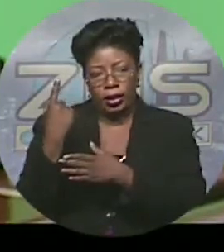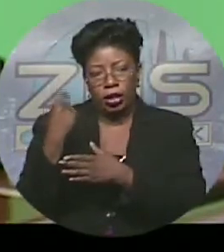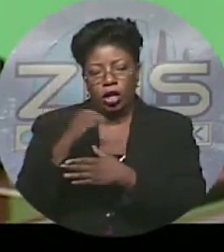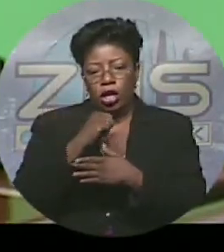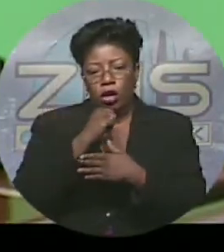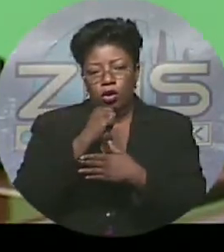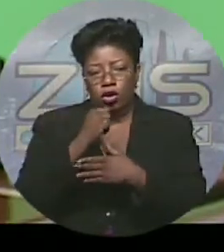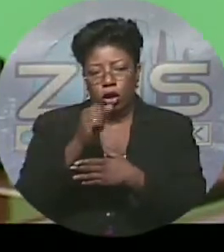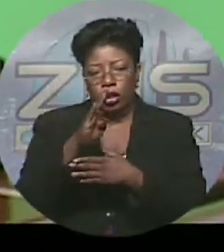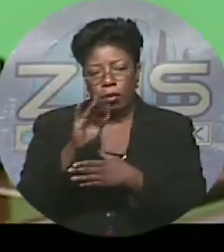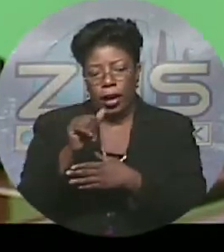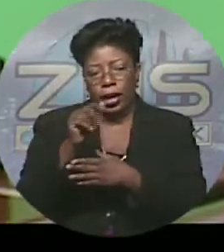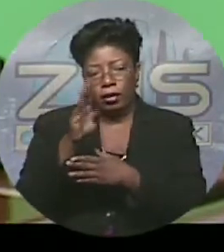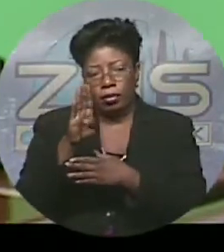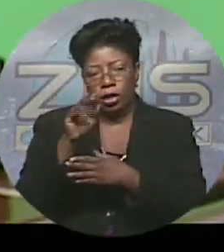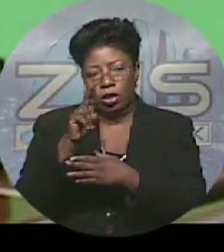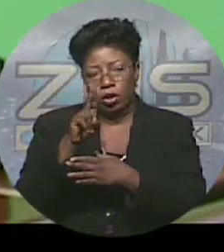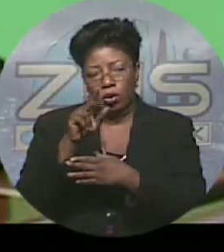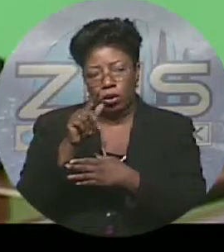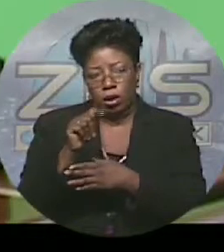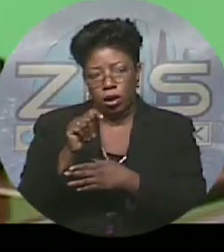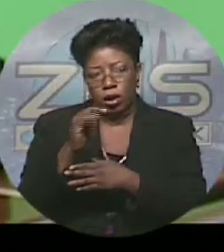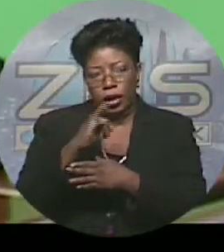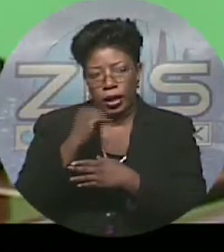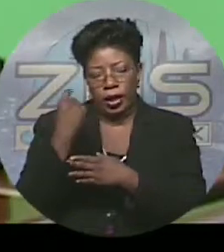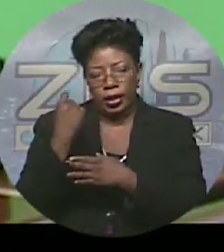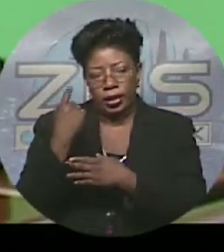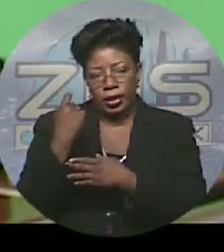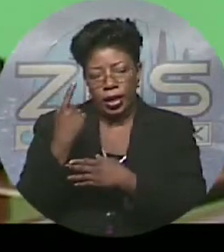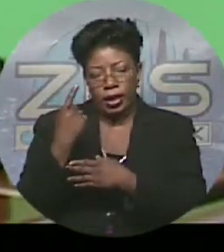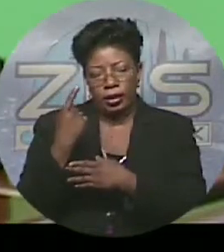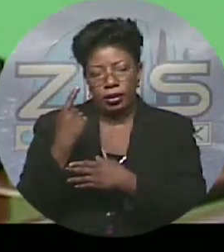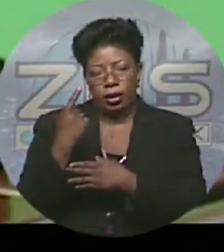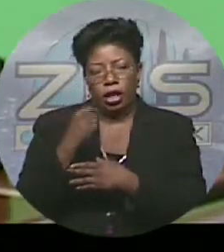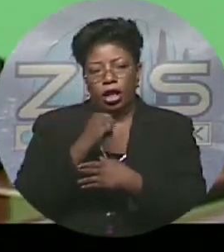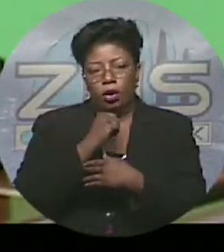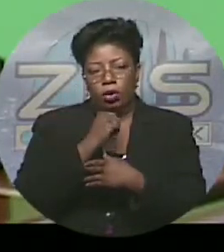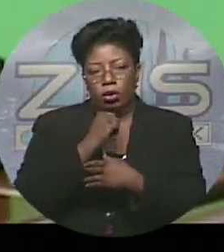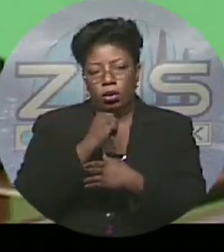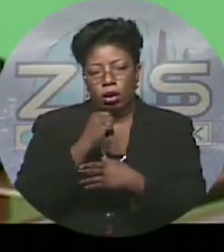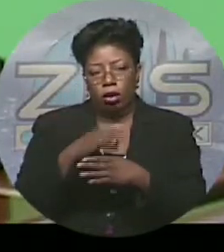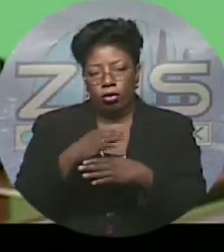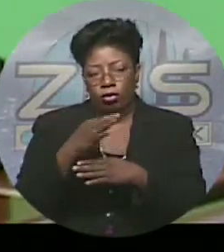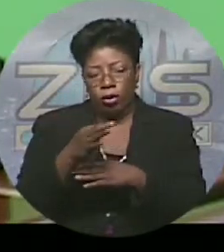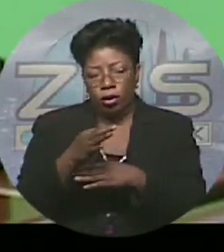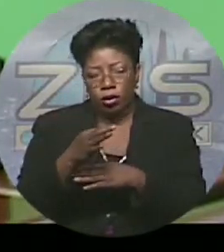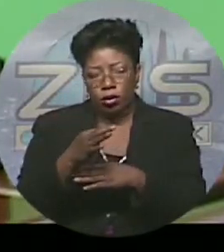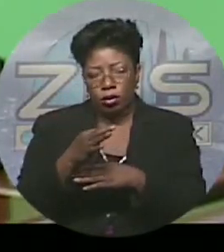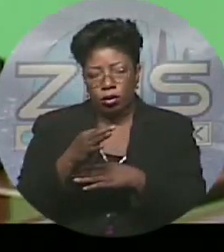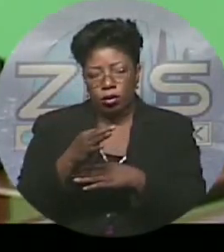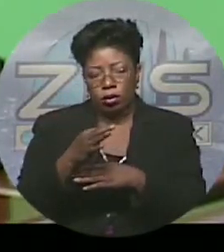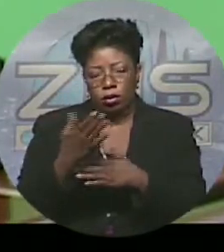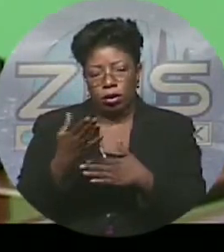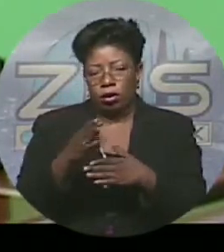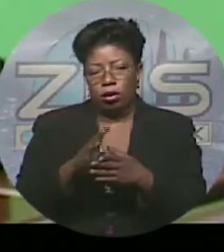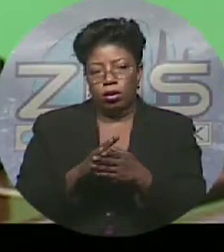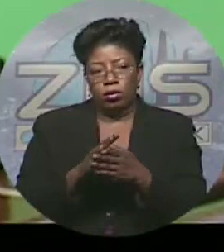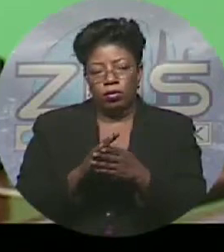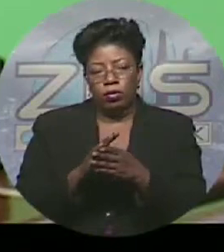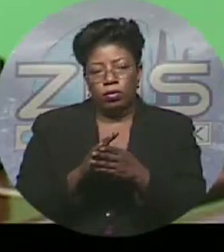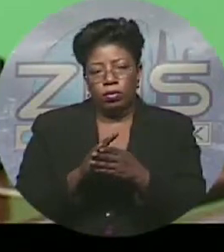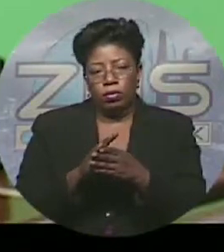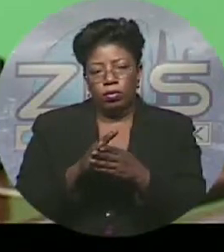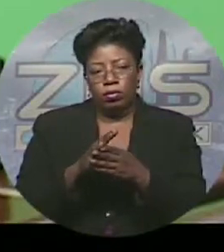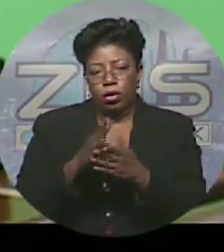by BUT, and I understand it was an affront to the executives.